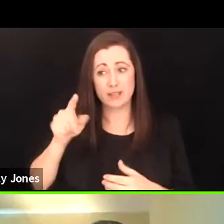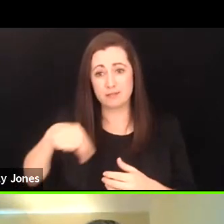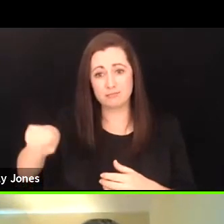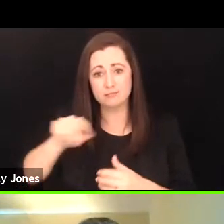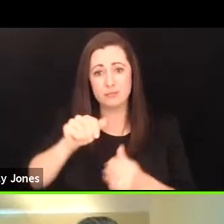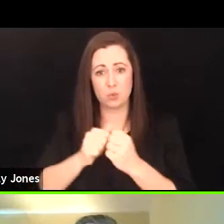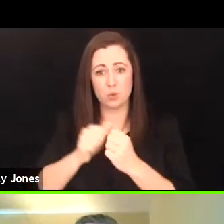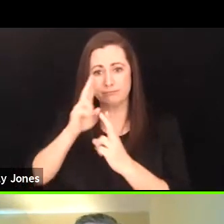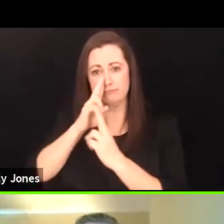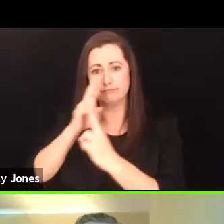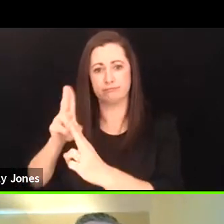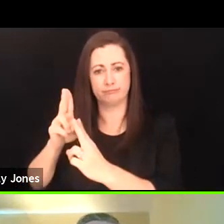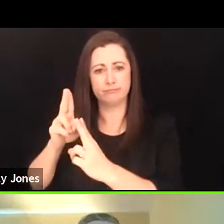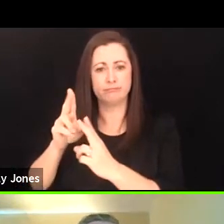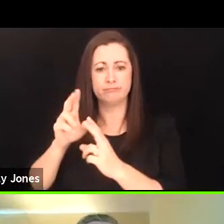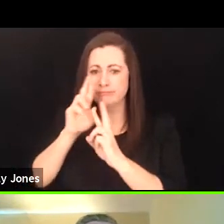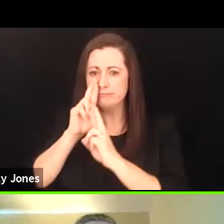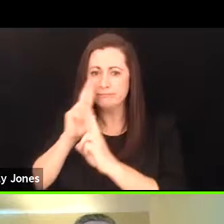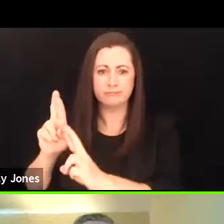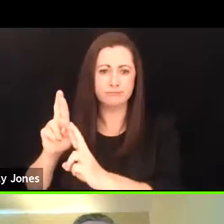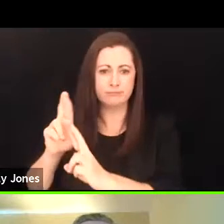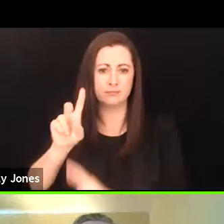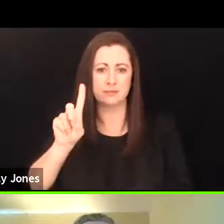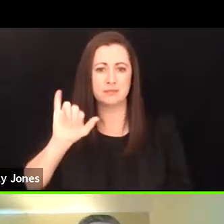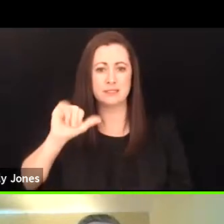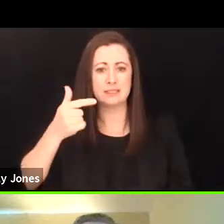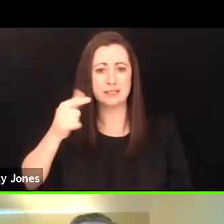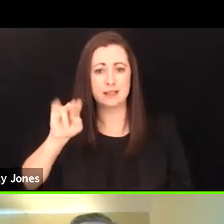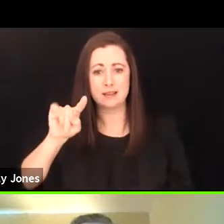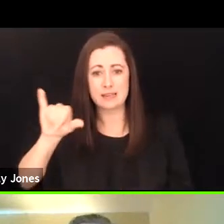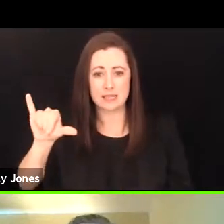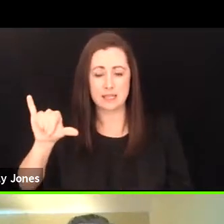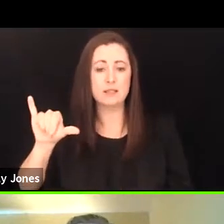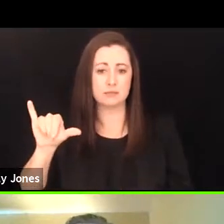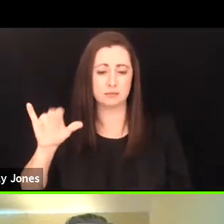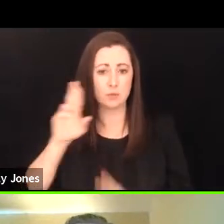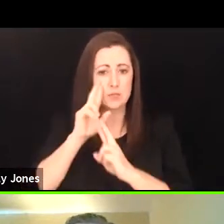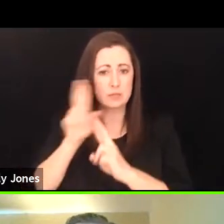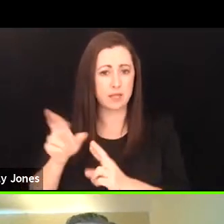That is obviously the golden rule. However,